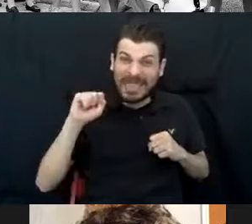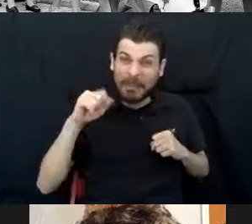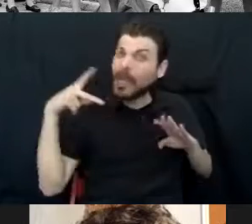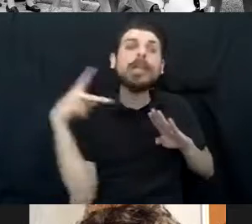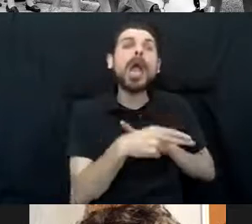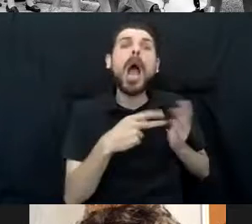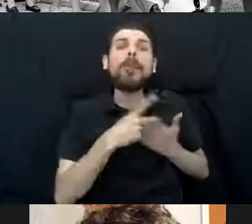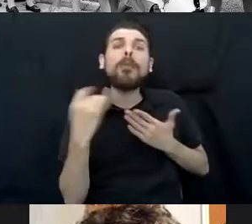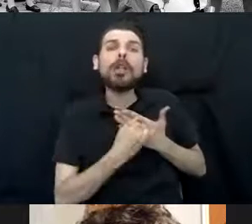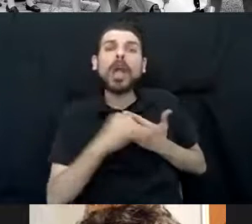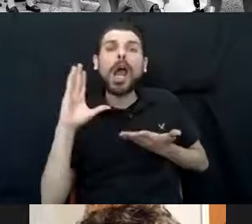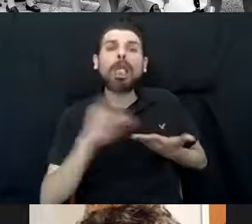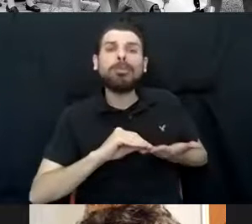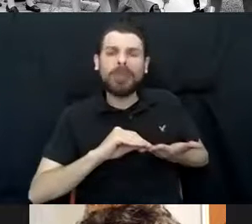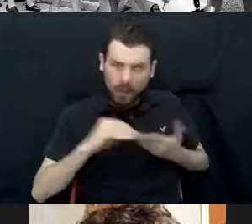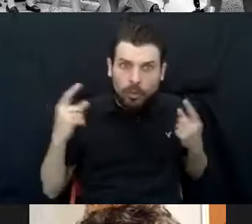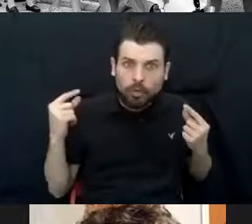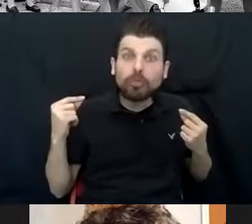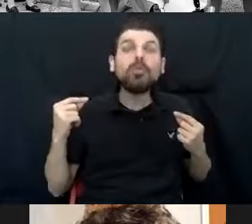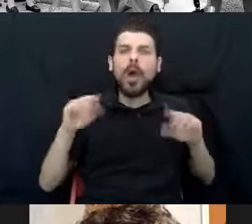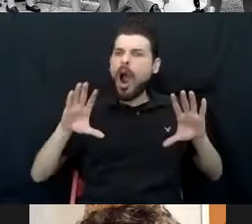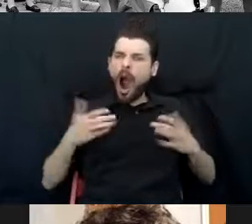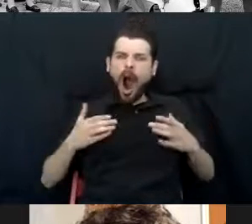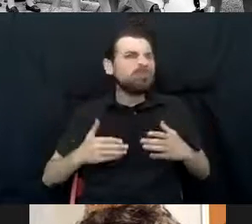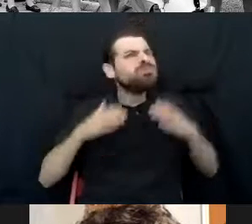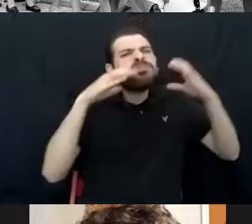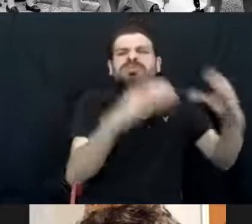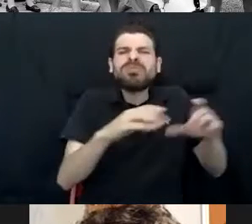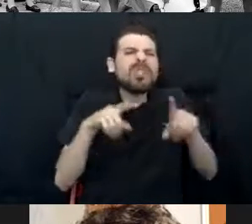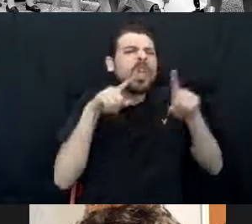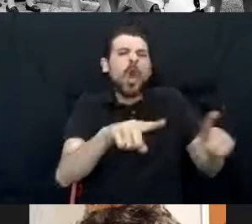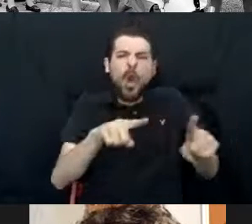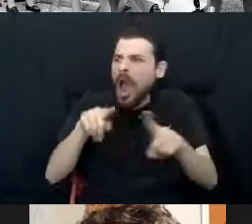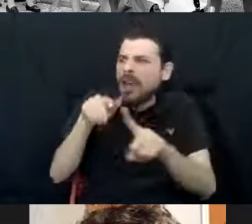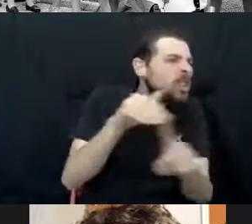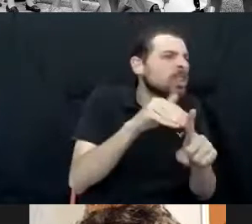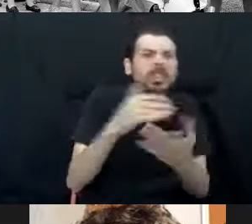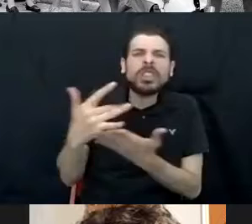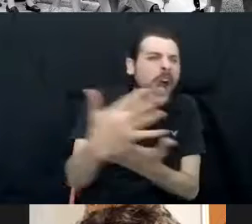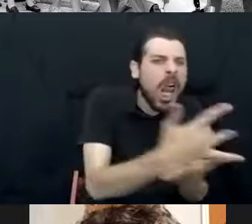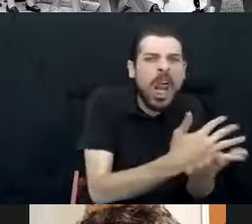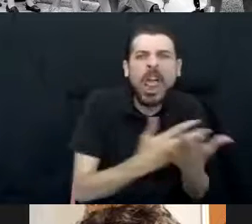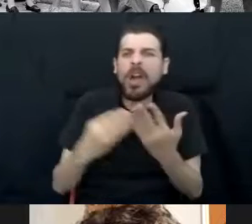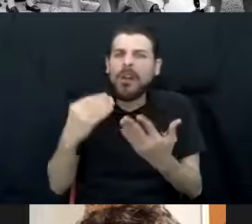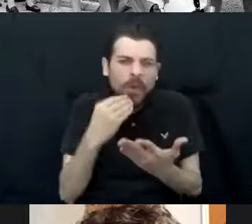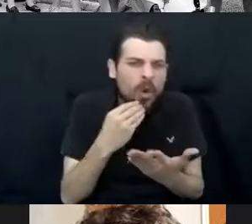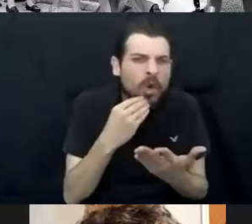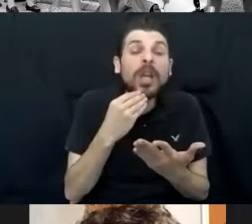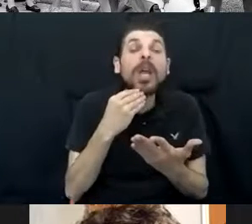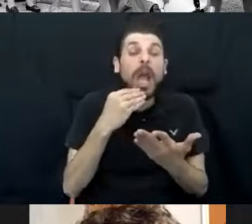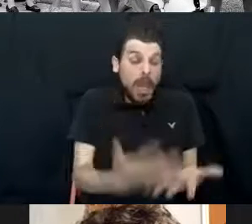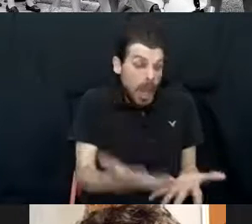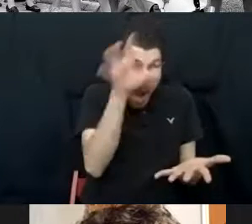had airplanes. They raised money and raised food and shipped airplanes full of food down to feed the